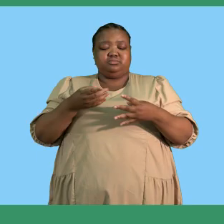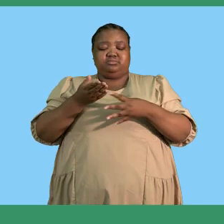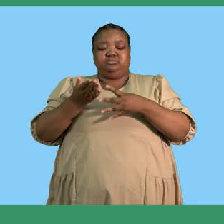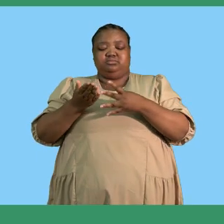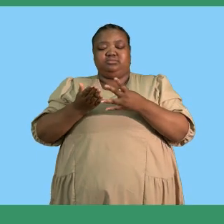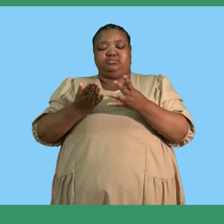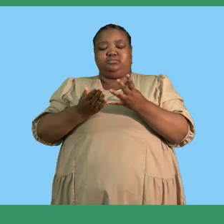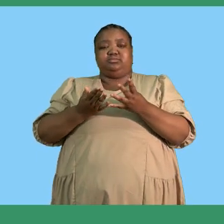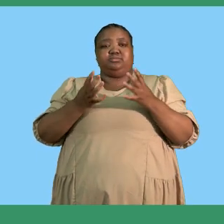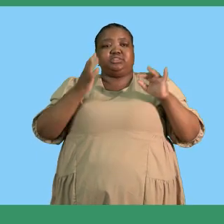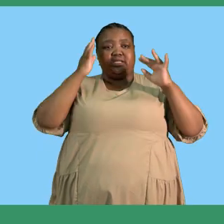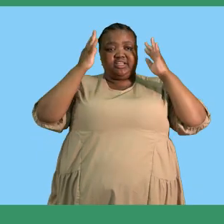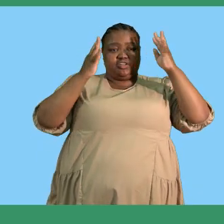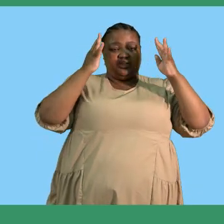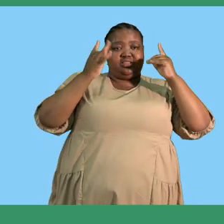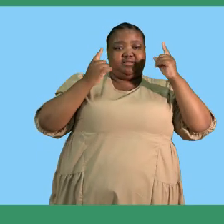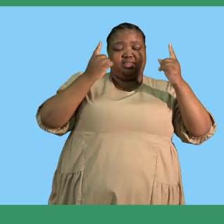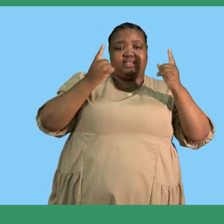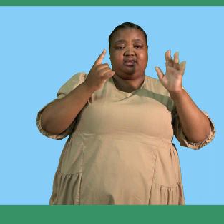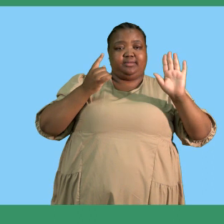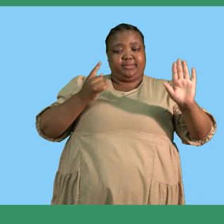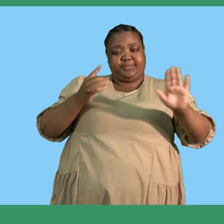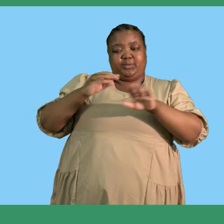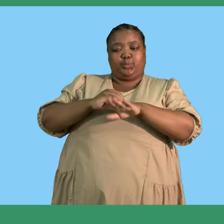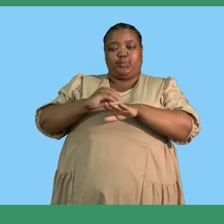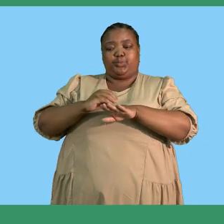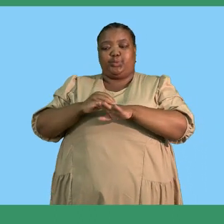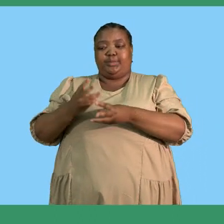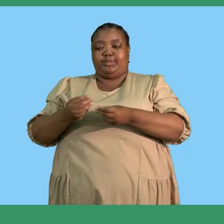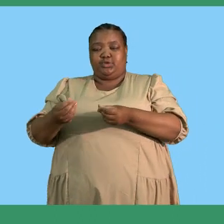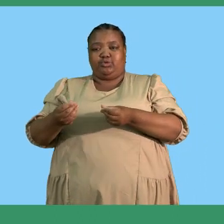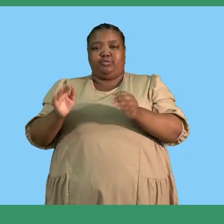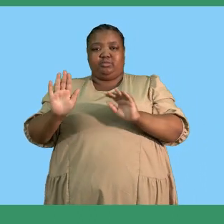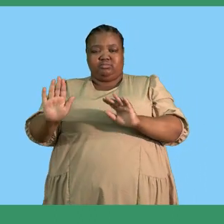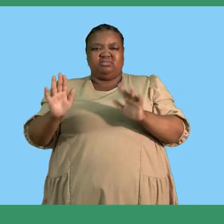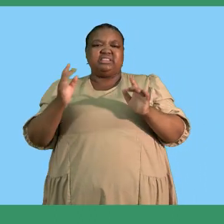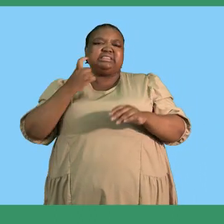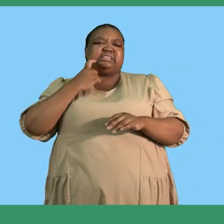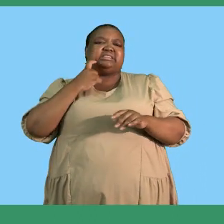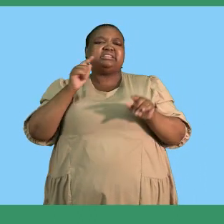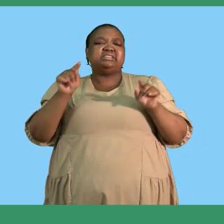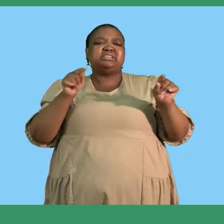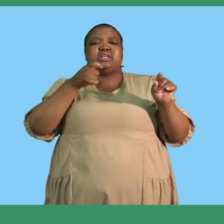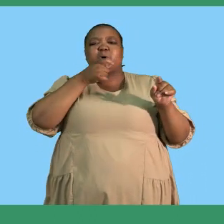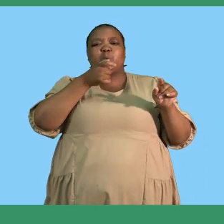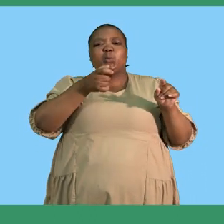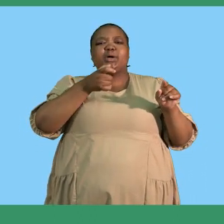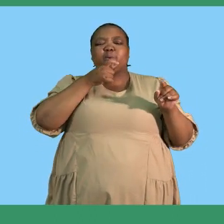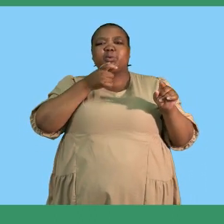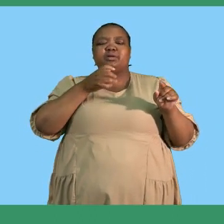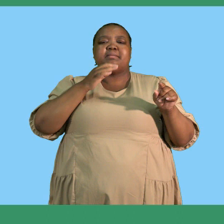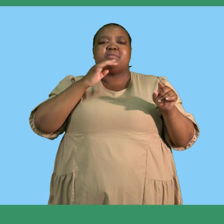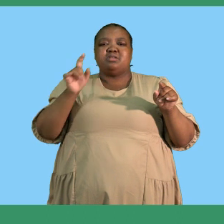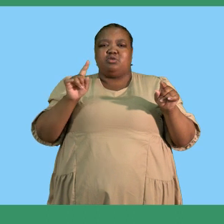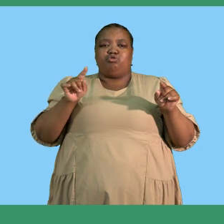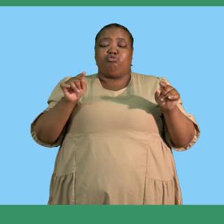topics. With creative thinking and problem solving, it is easy to confuse the definition of creative